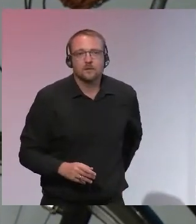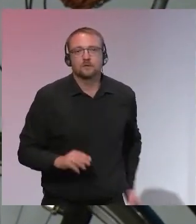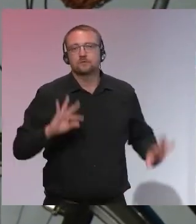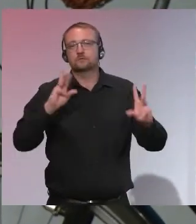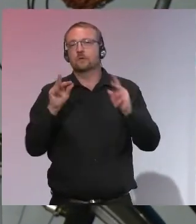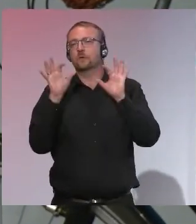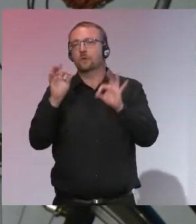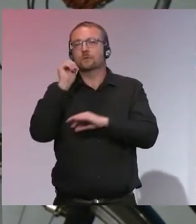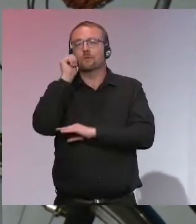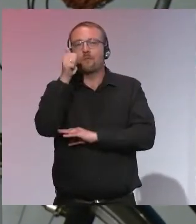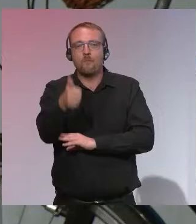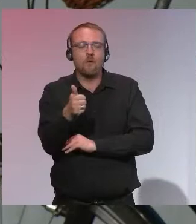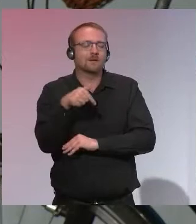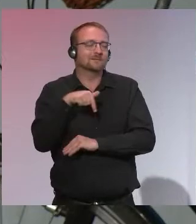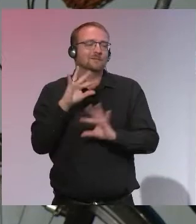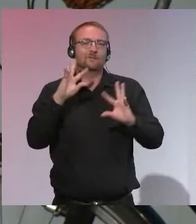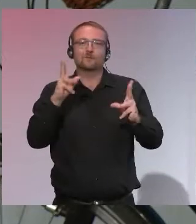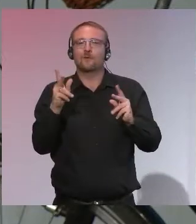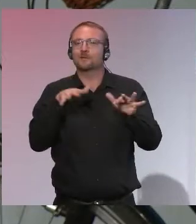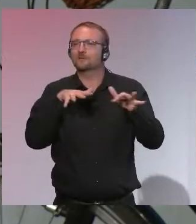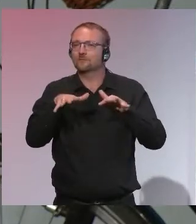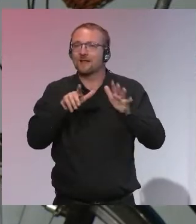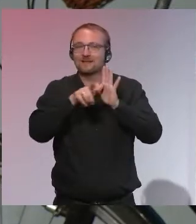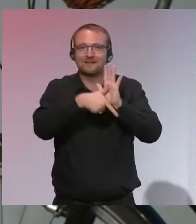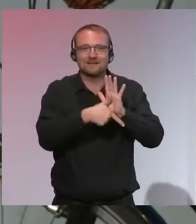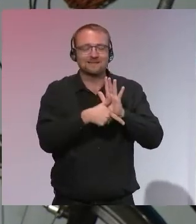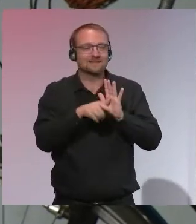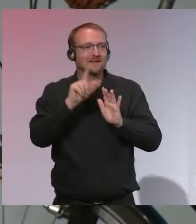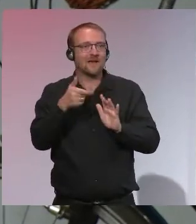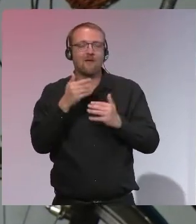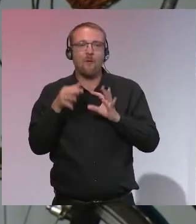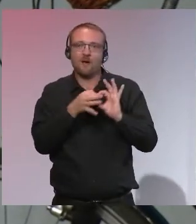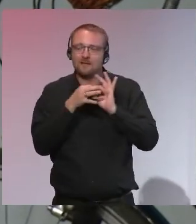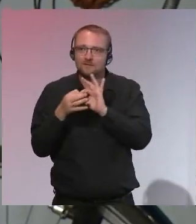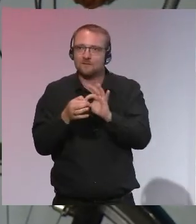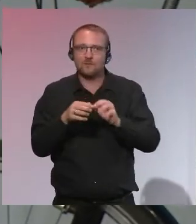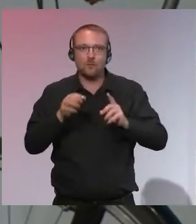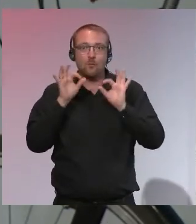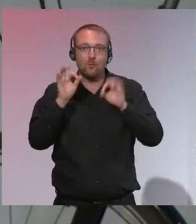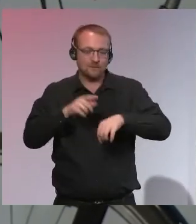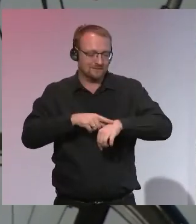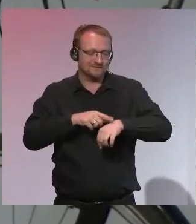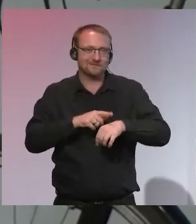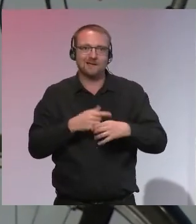for their impeccable timing of this conference, just when we're having really early heat waves all across Europe.